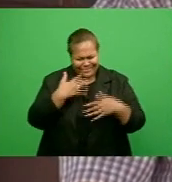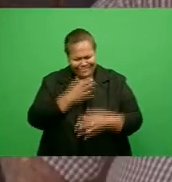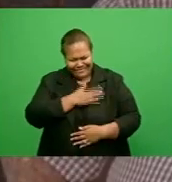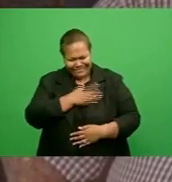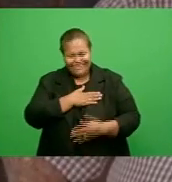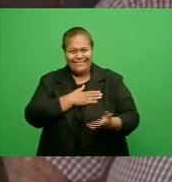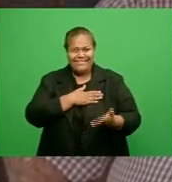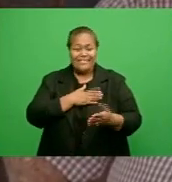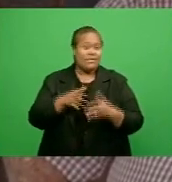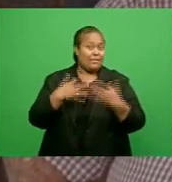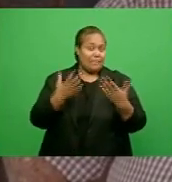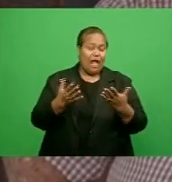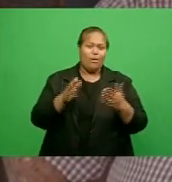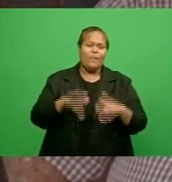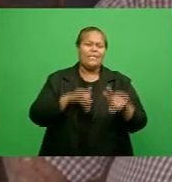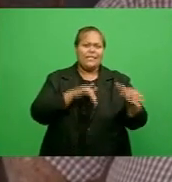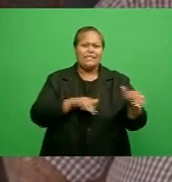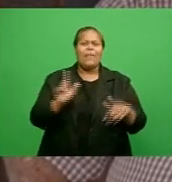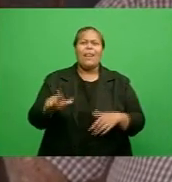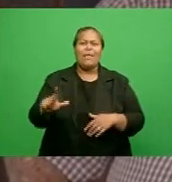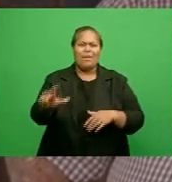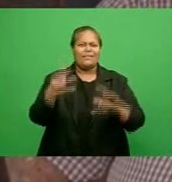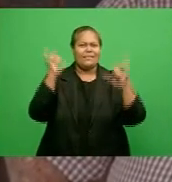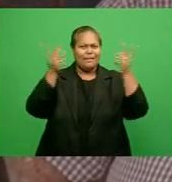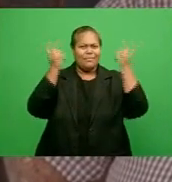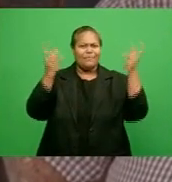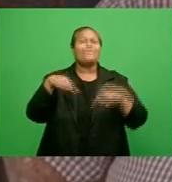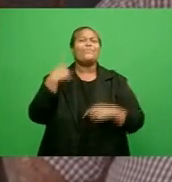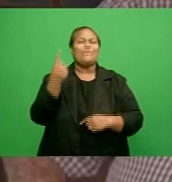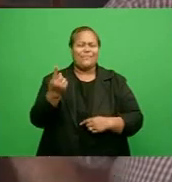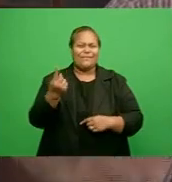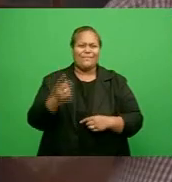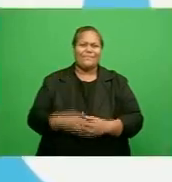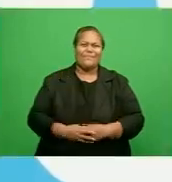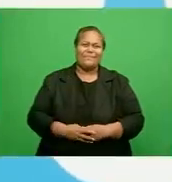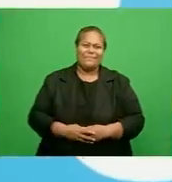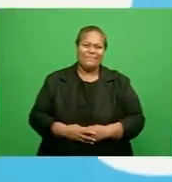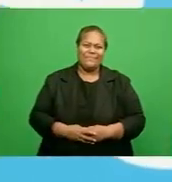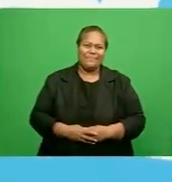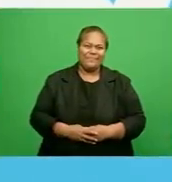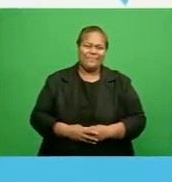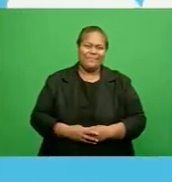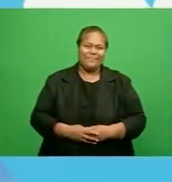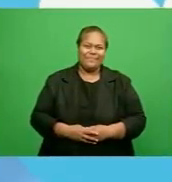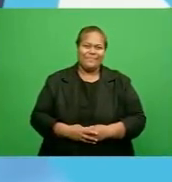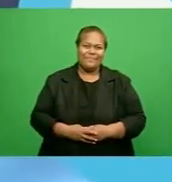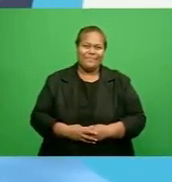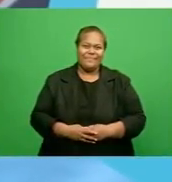at Subrail Park in Lambasa tomorrow. Lena Rees, FBC News.